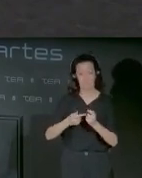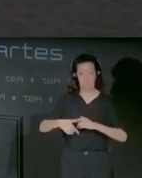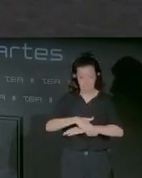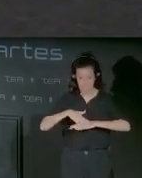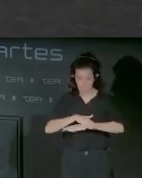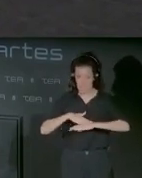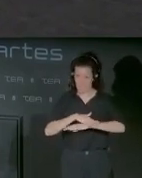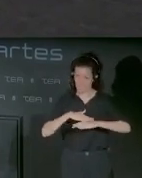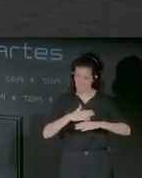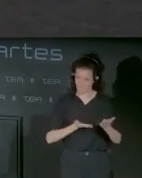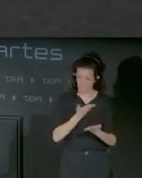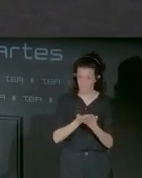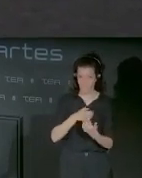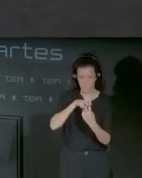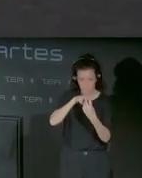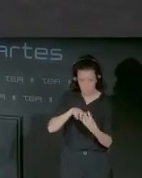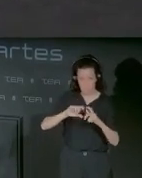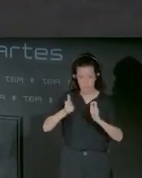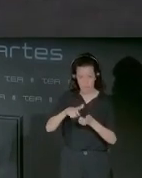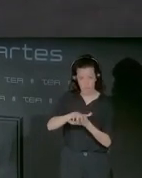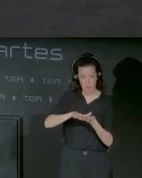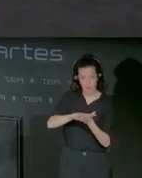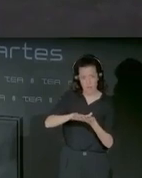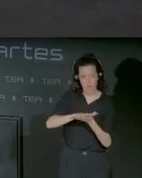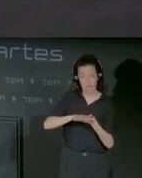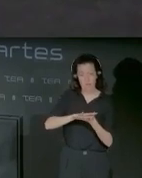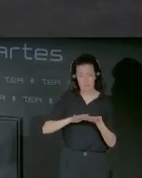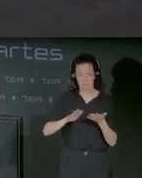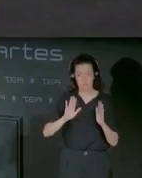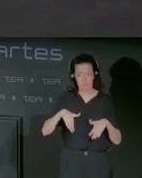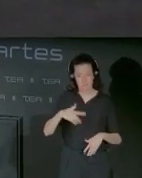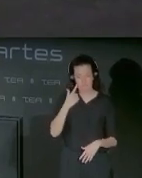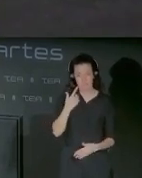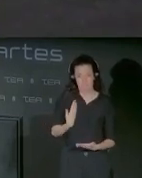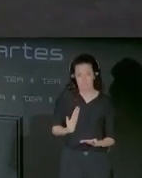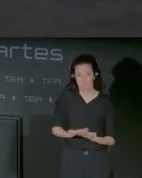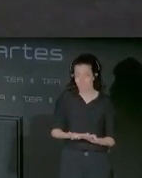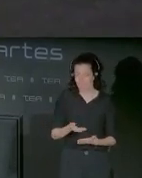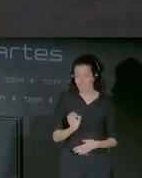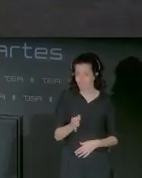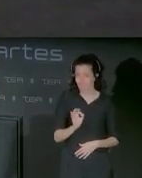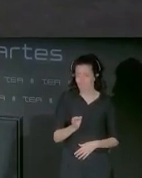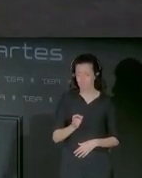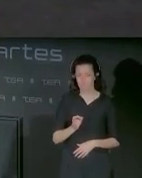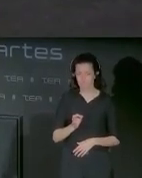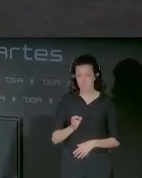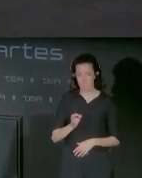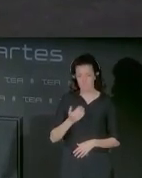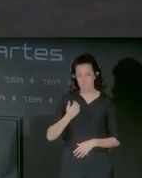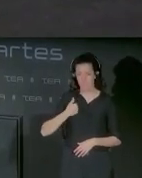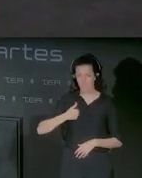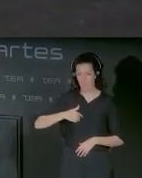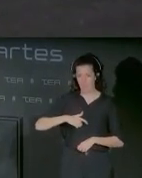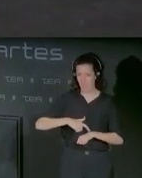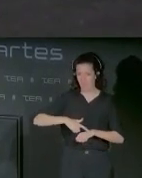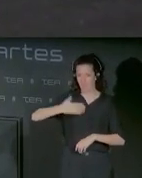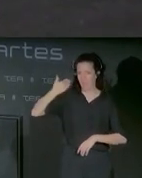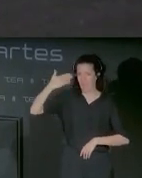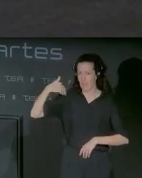you guys to notice us game developers, but it's not working, so we'll try once again. We don't expect